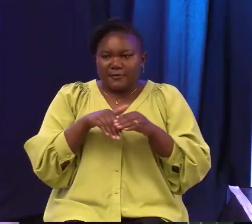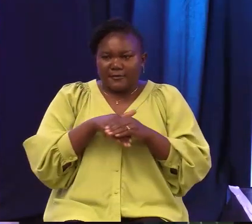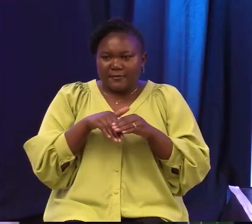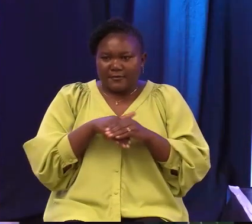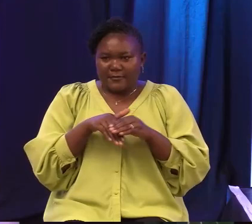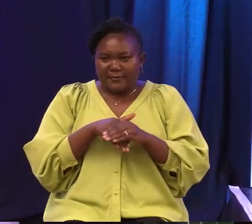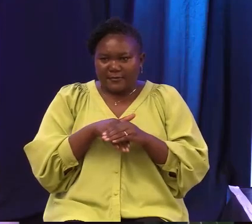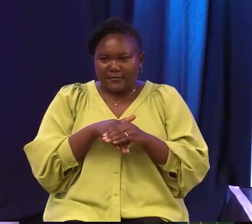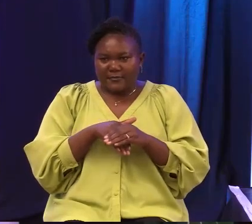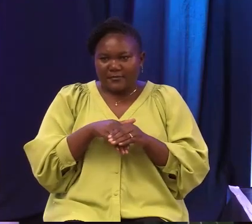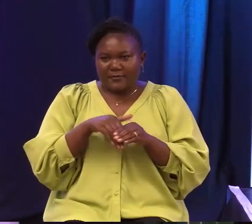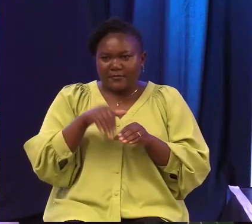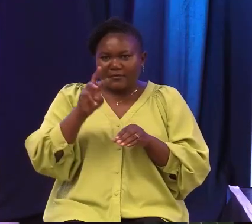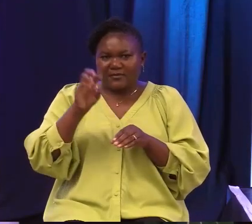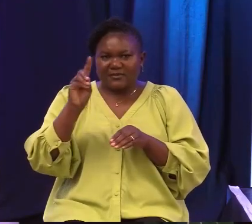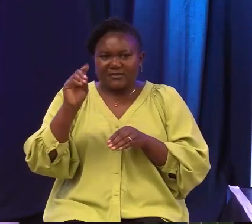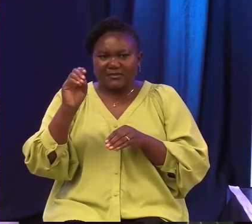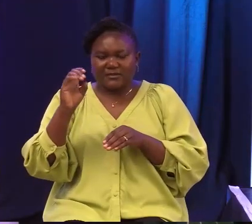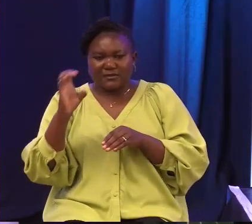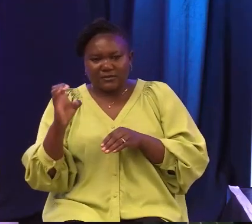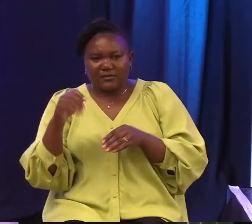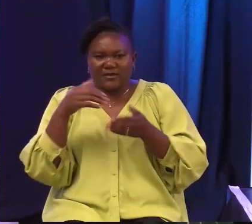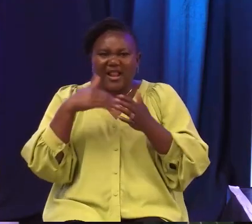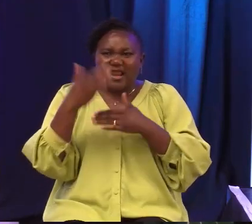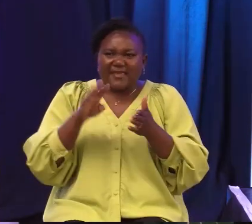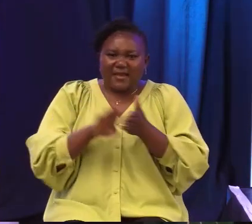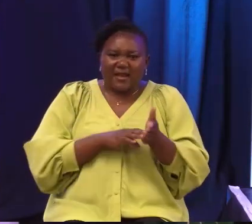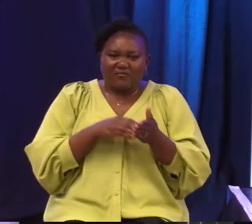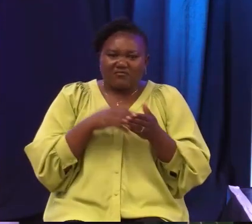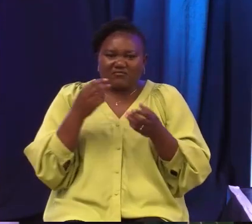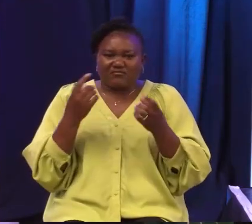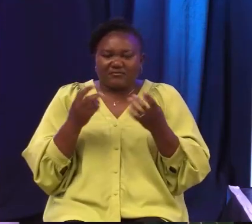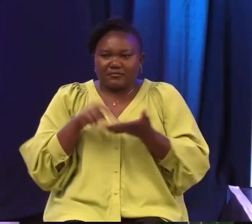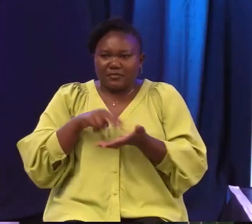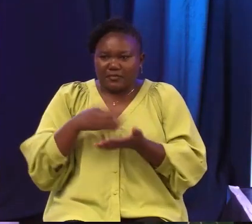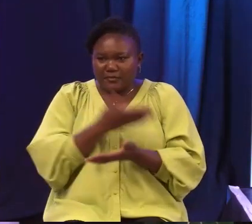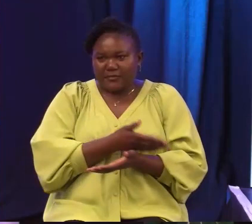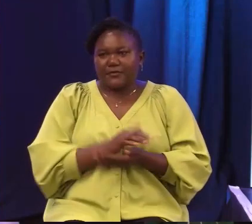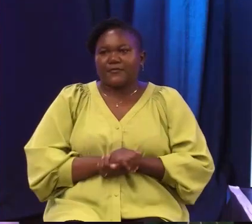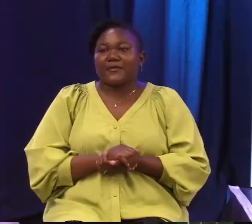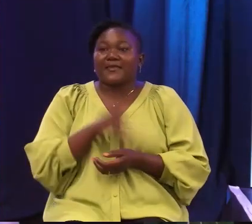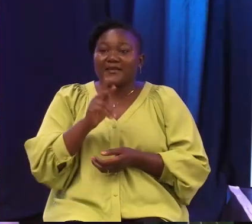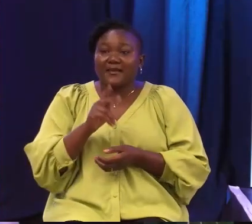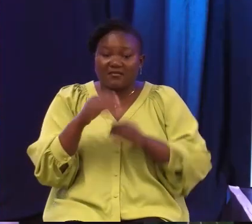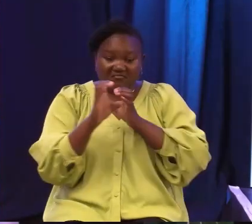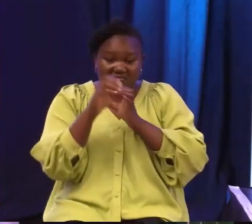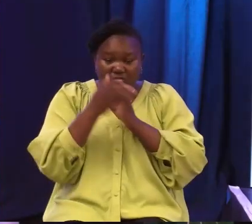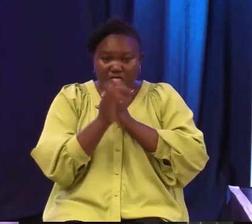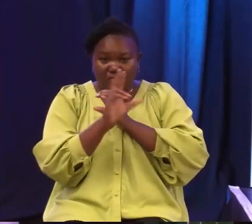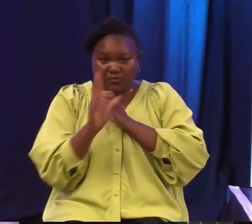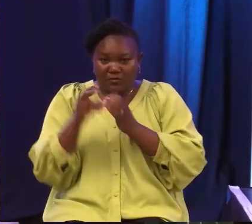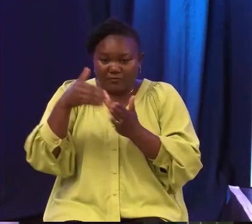Real DC, I think they will give us a performance later on, as well as members of the media present here